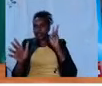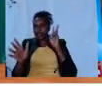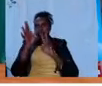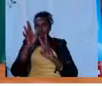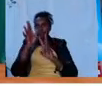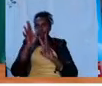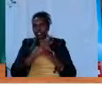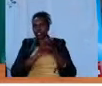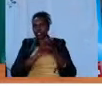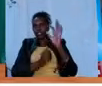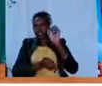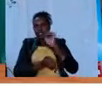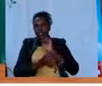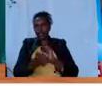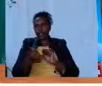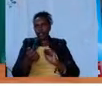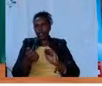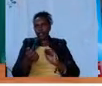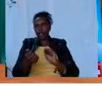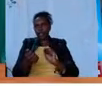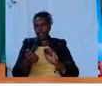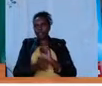delight. Visions of